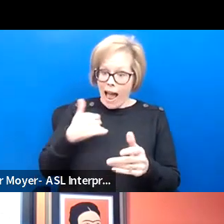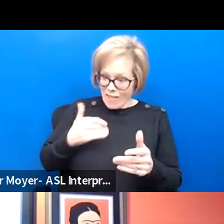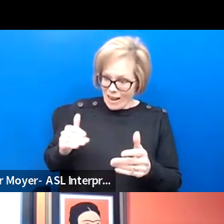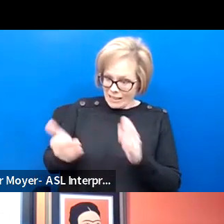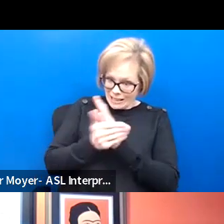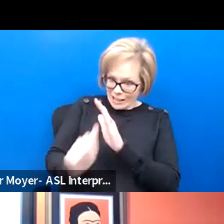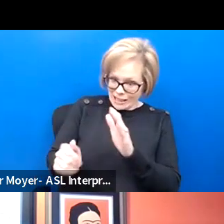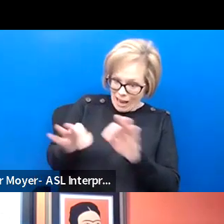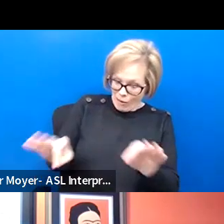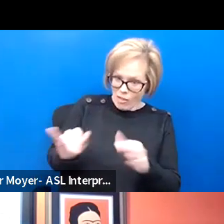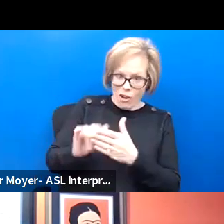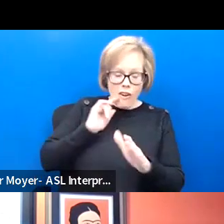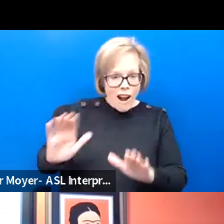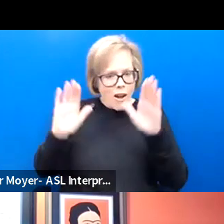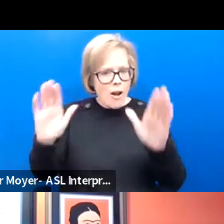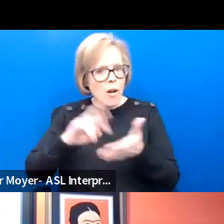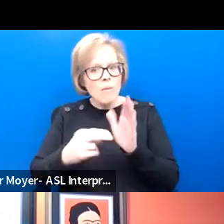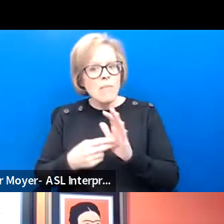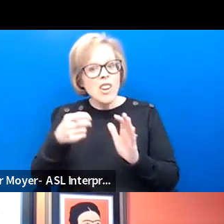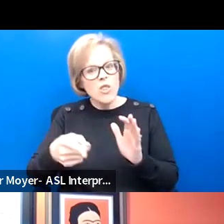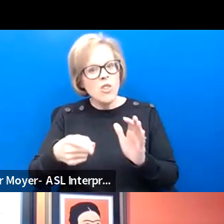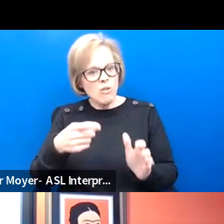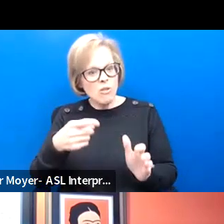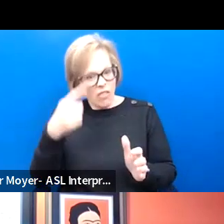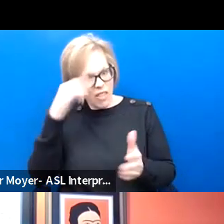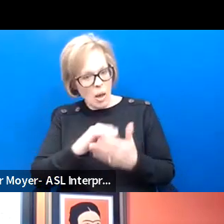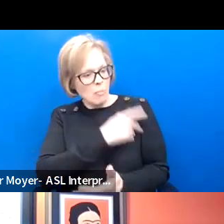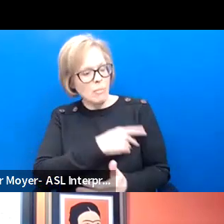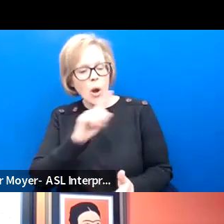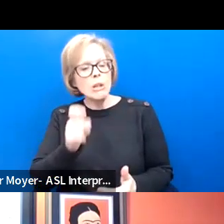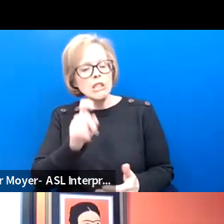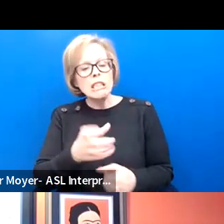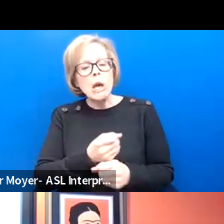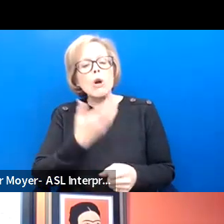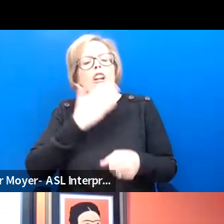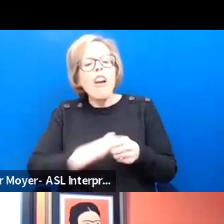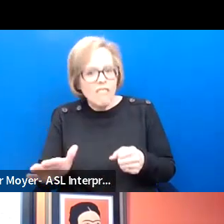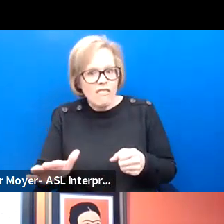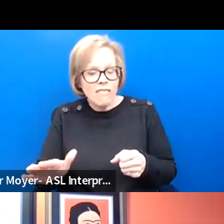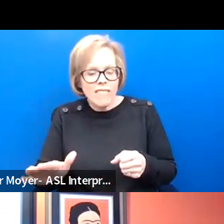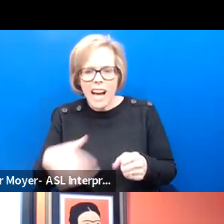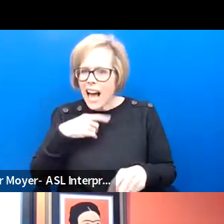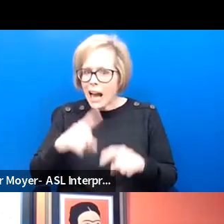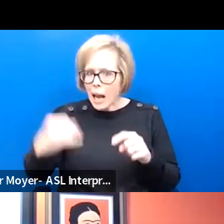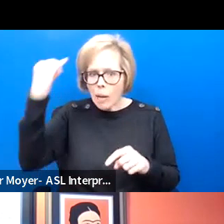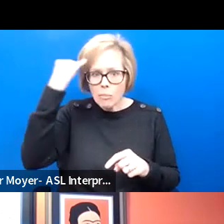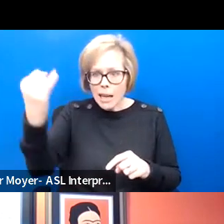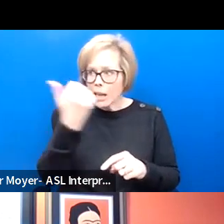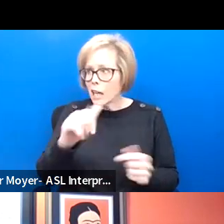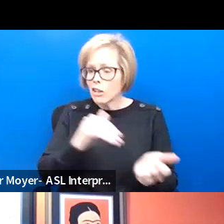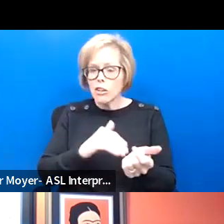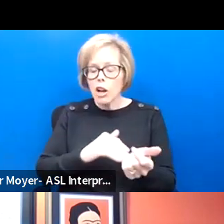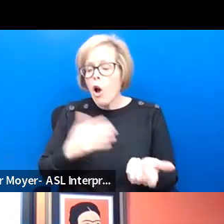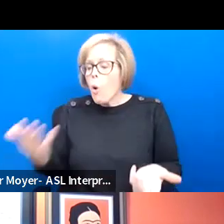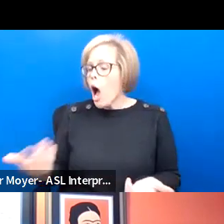just said that your patient just deserves what's good enough. And that's not safe. And I can't imagine any doctor, if you went into a room and you said, well,